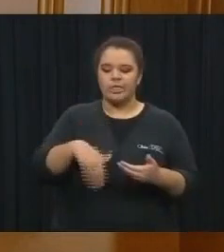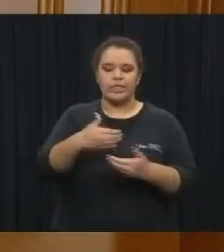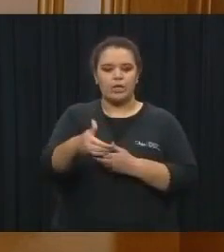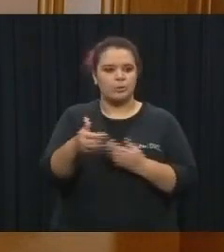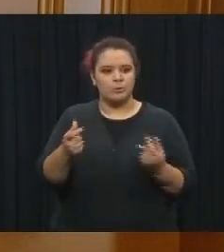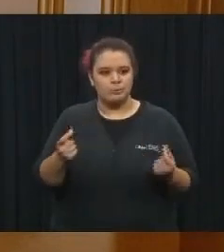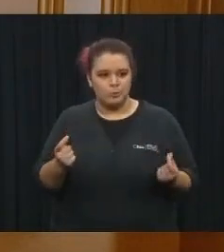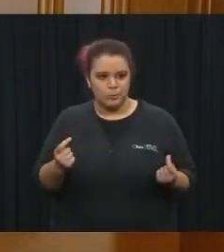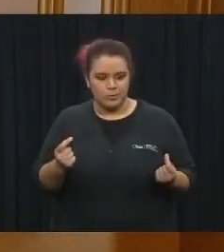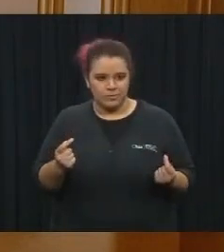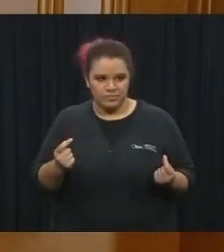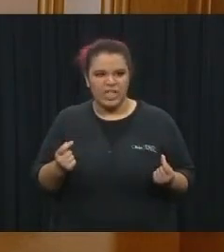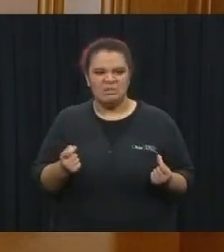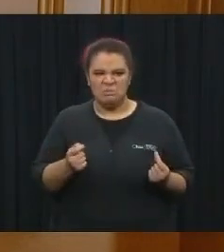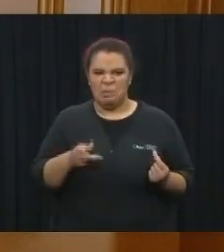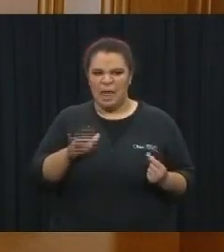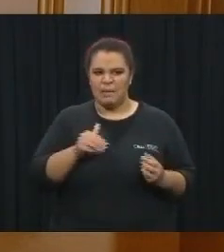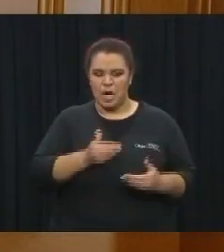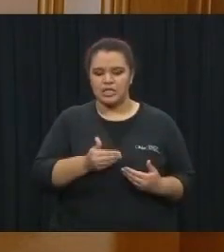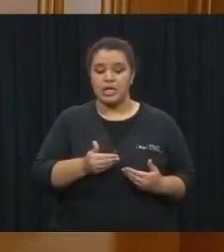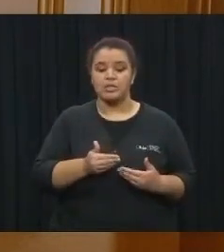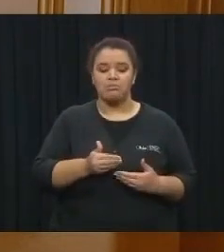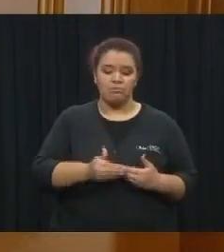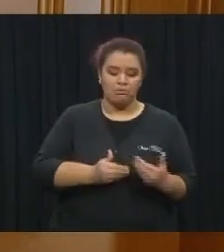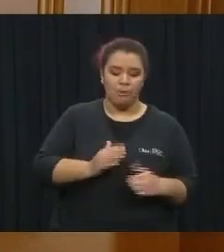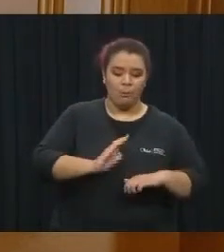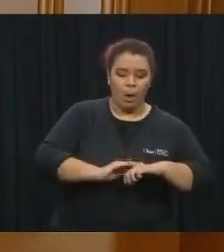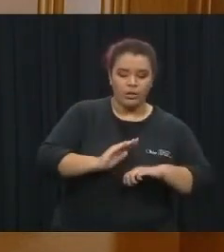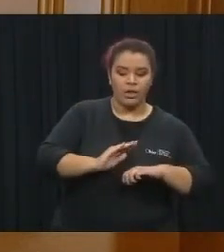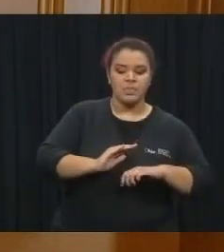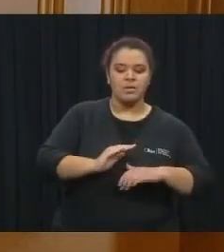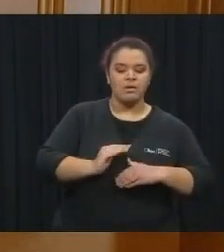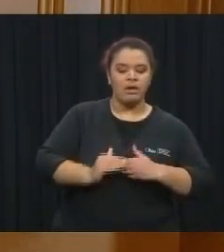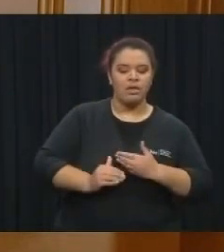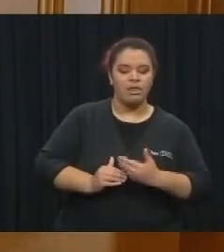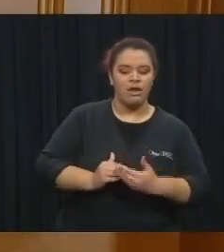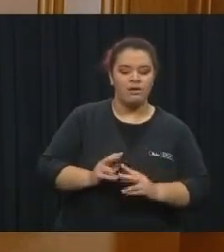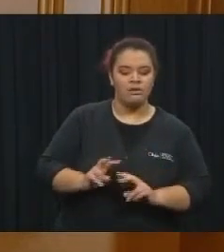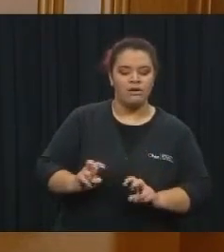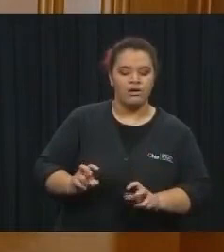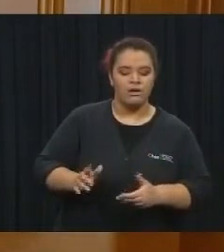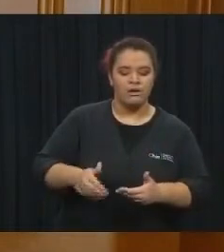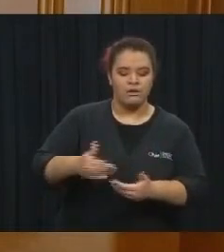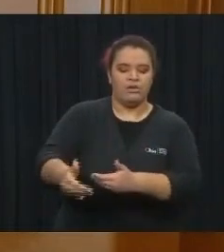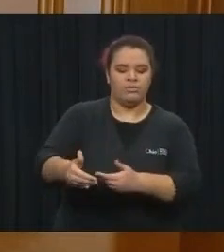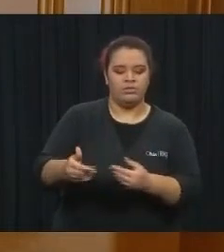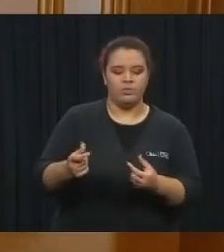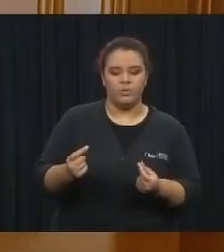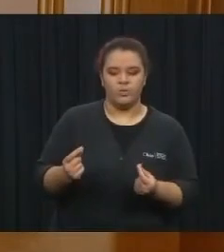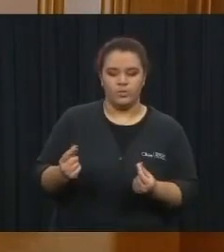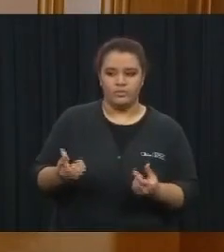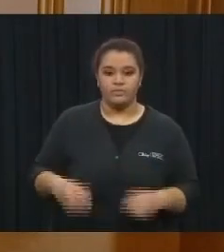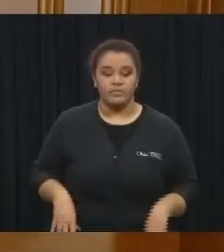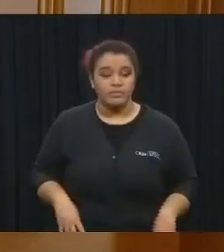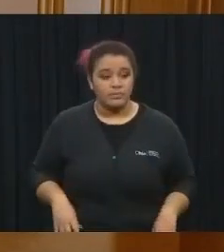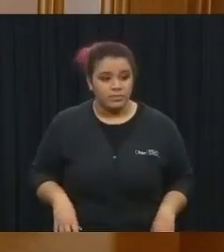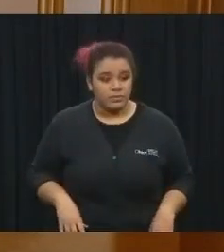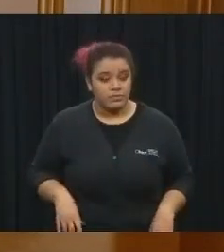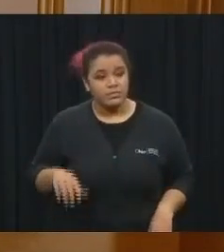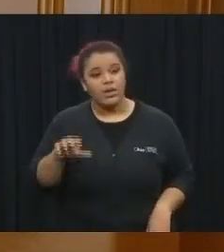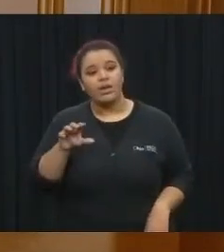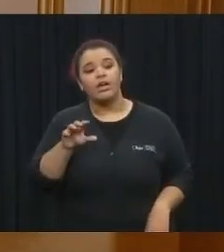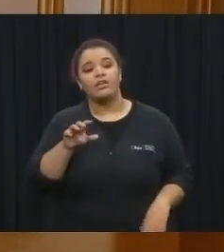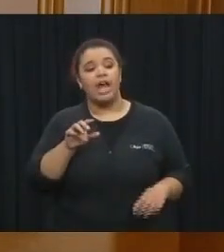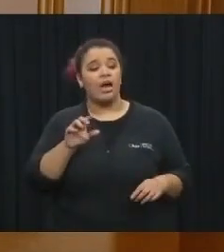that local government is looking at this, mayors are looking at this, police are looking at this. We've now moved